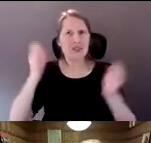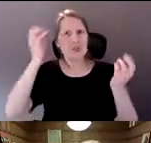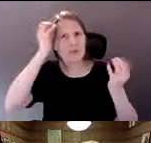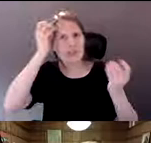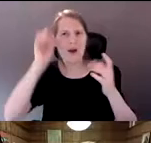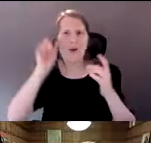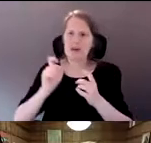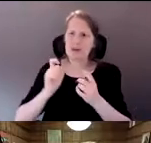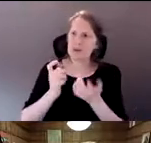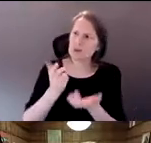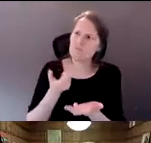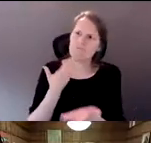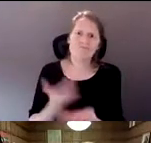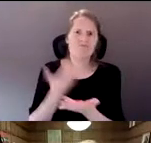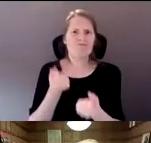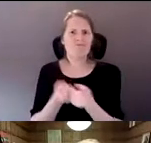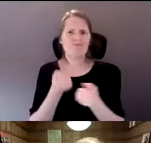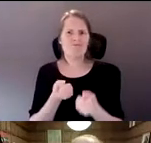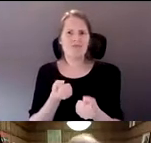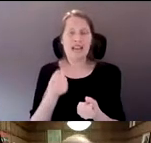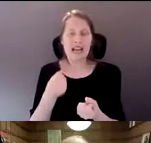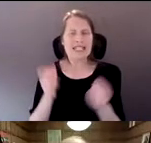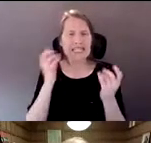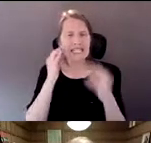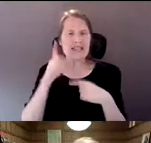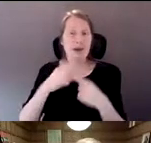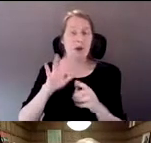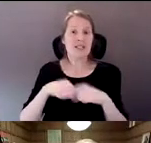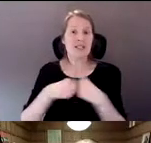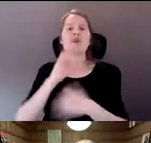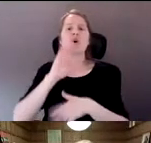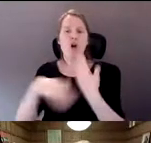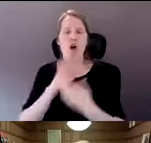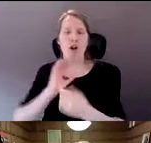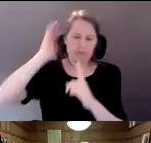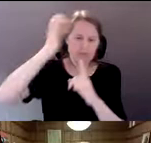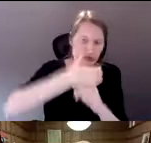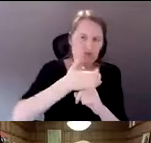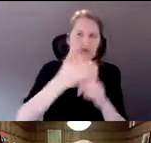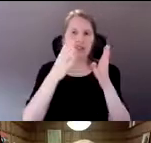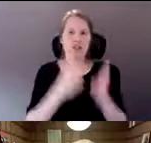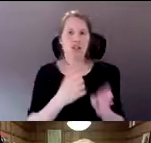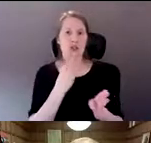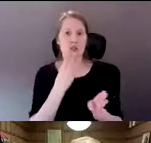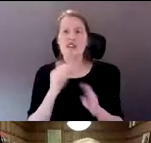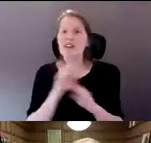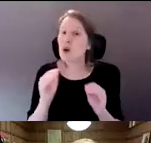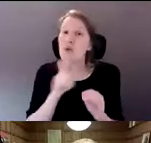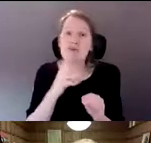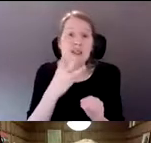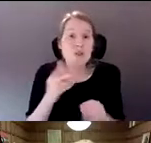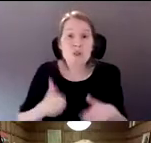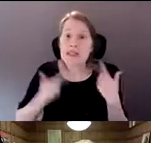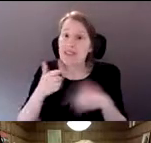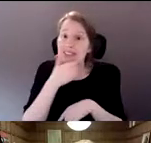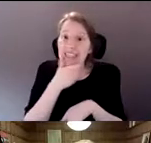treats and he stages for his society in the person of a Jew, which none of them know because no Jews exist in England. They know